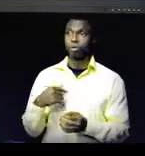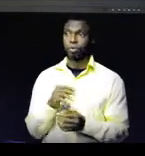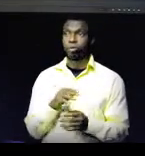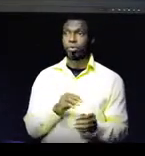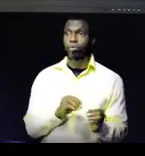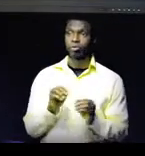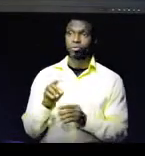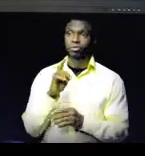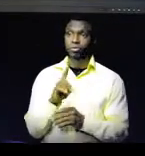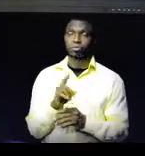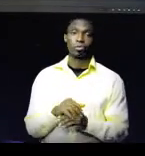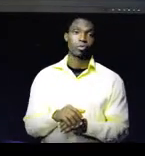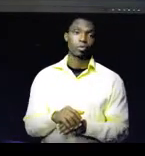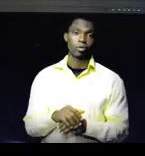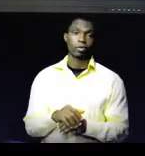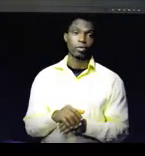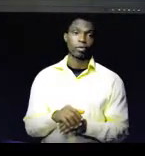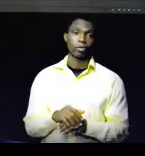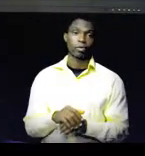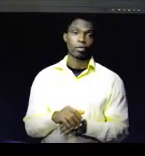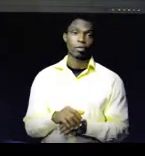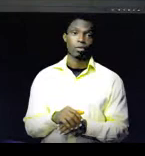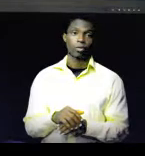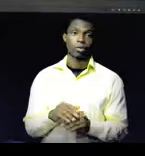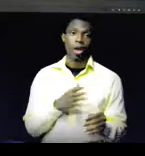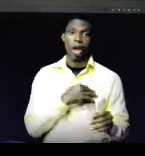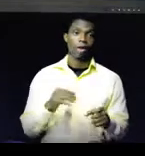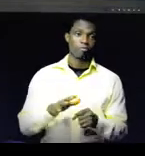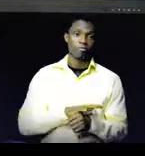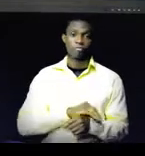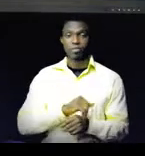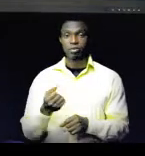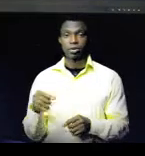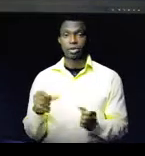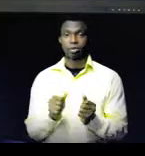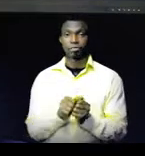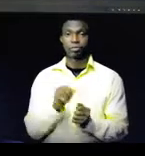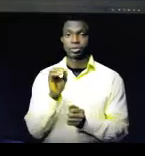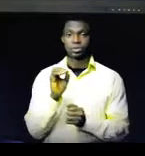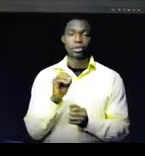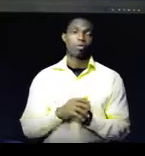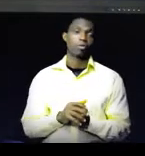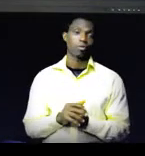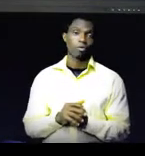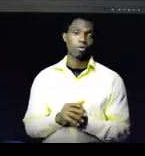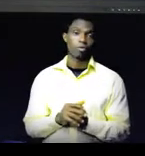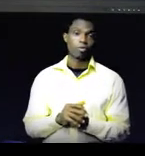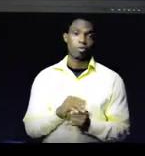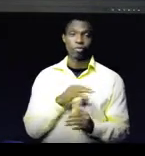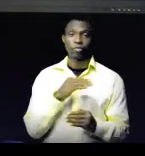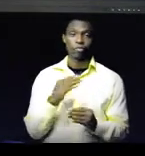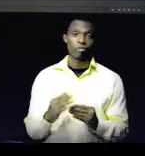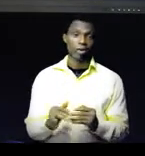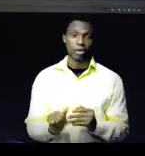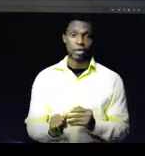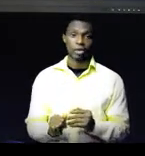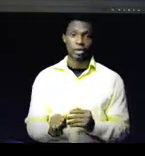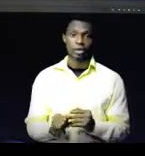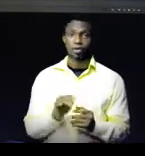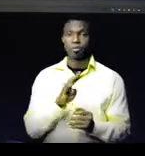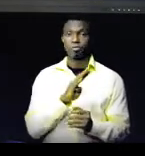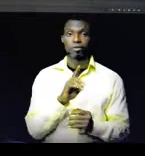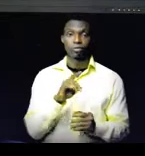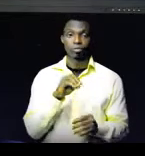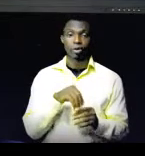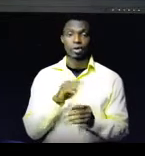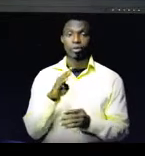and 1 under 1. The remaining spaces will be filled with zeros, which are the placeholders in this case. And finally,